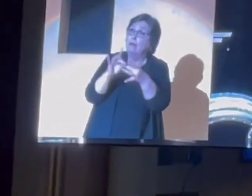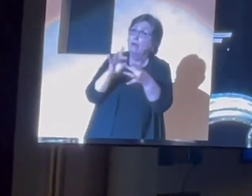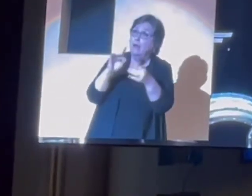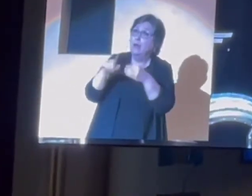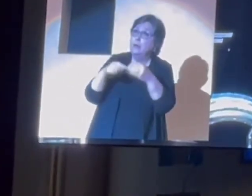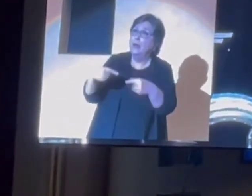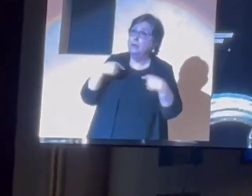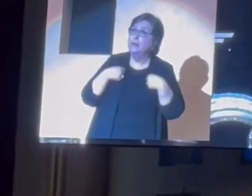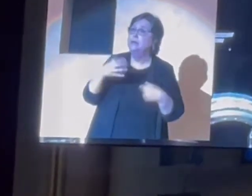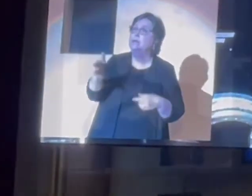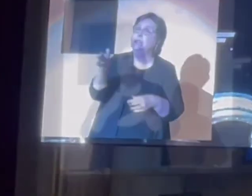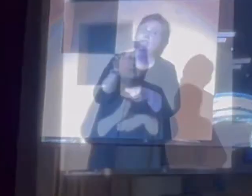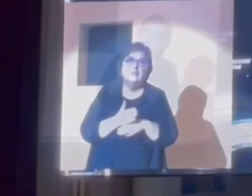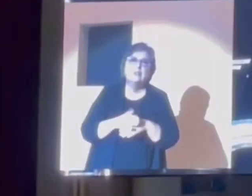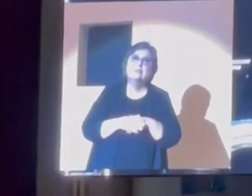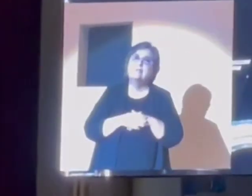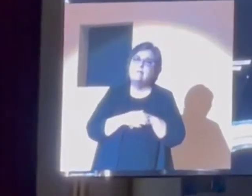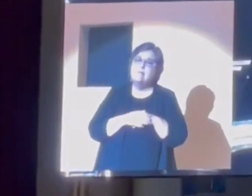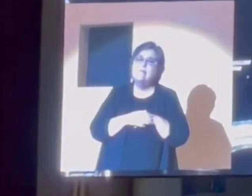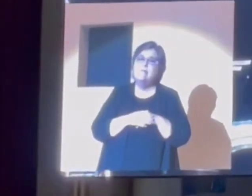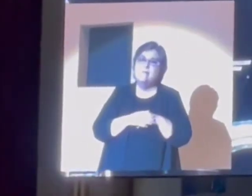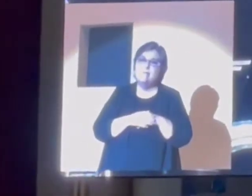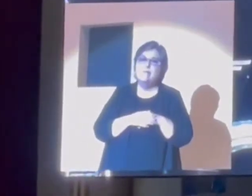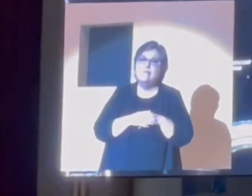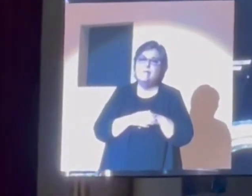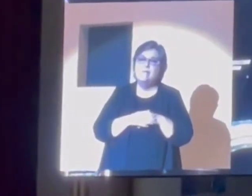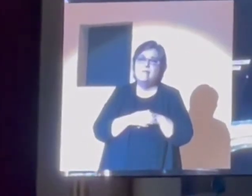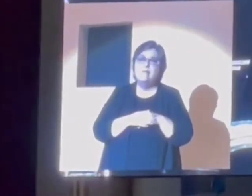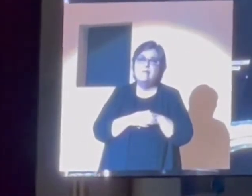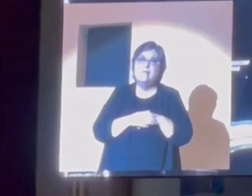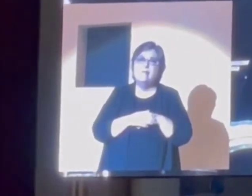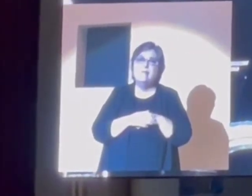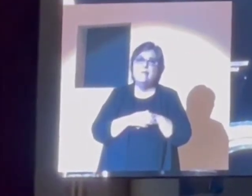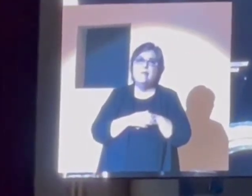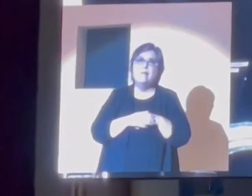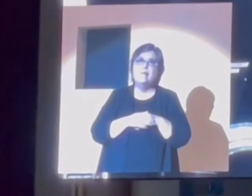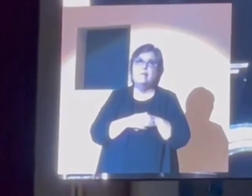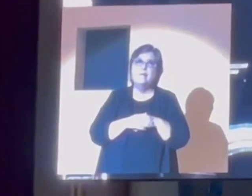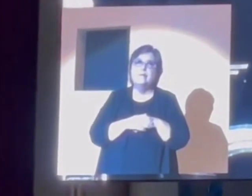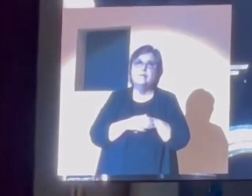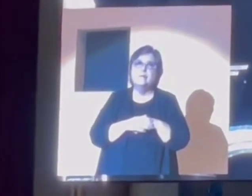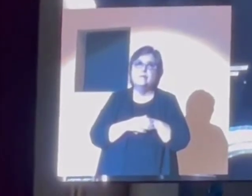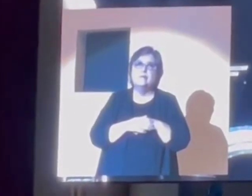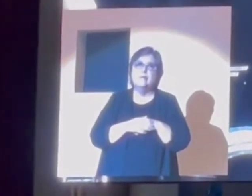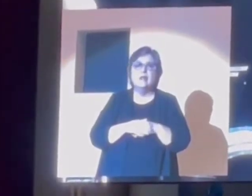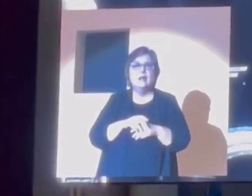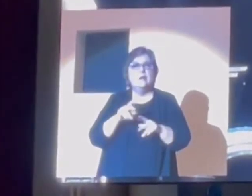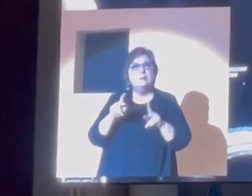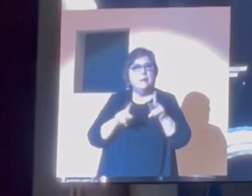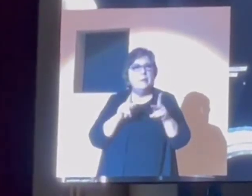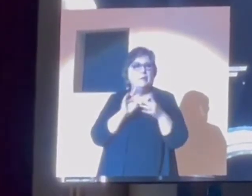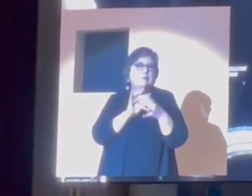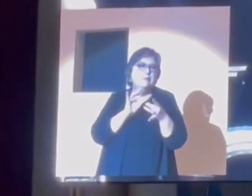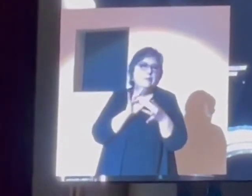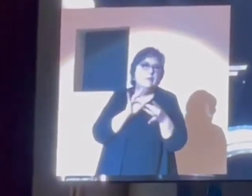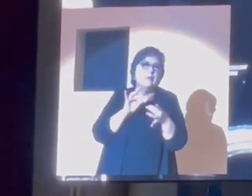so we're going to have to keep this going. Their sentiments of how he remembered them and their personal lives